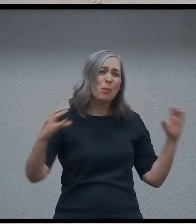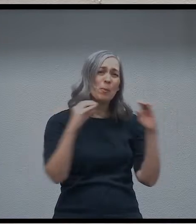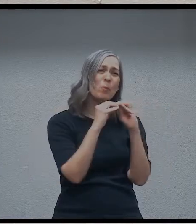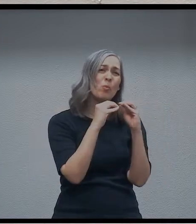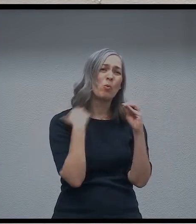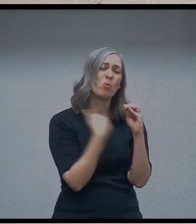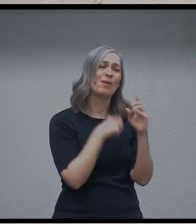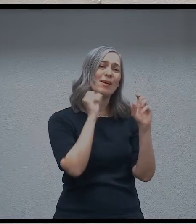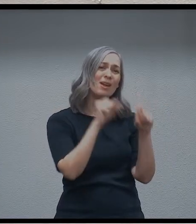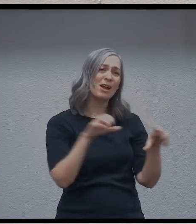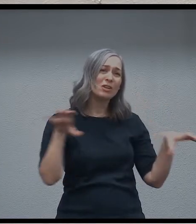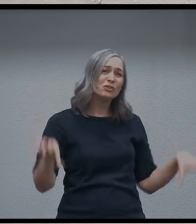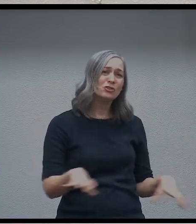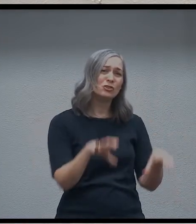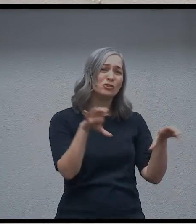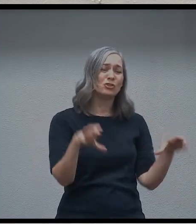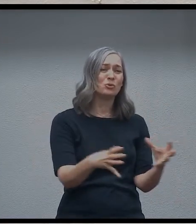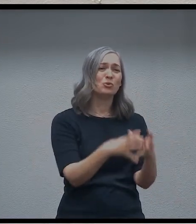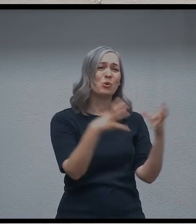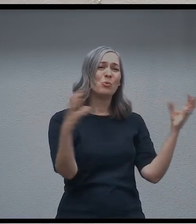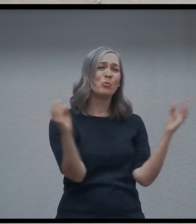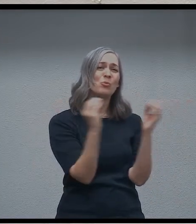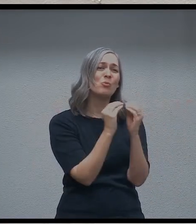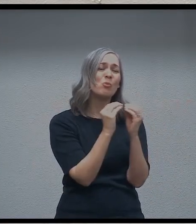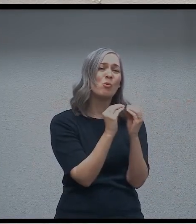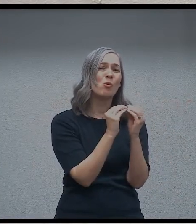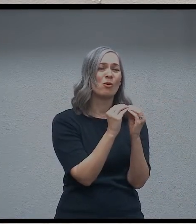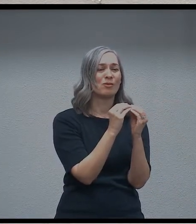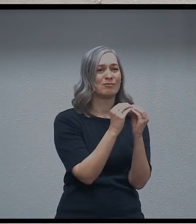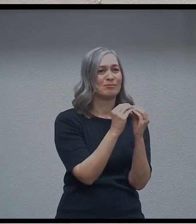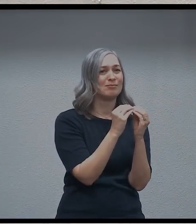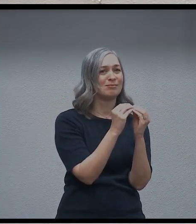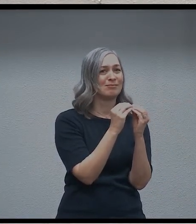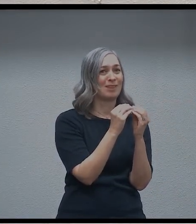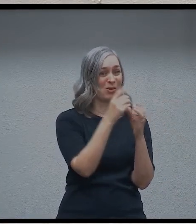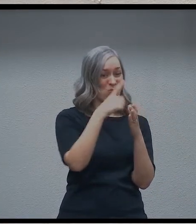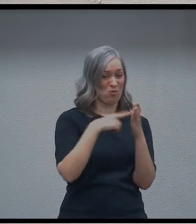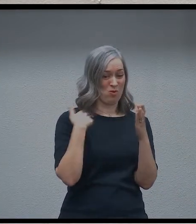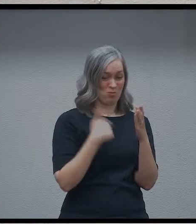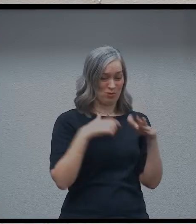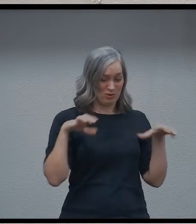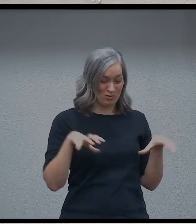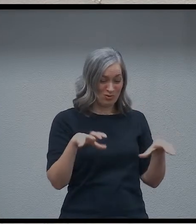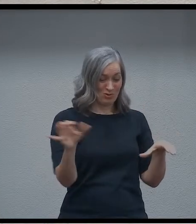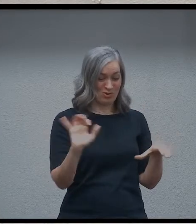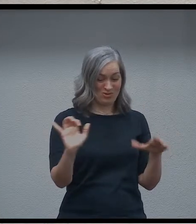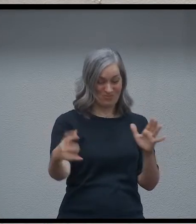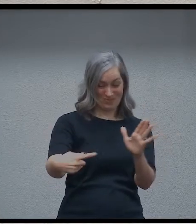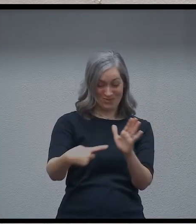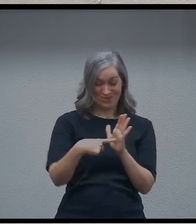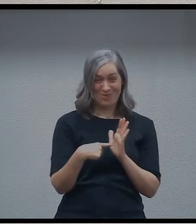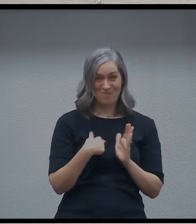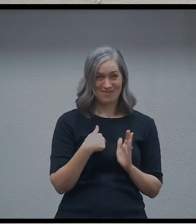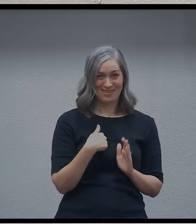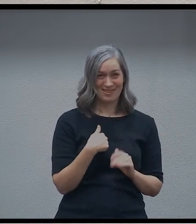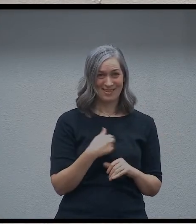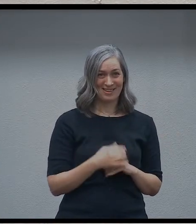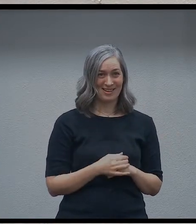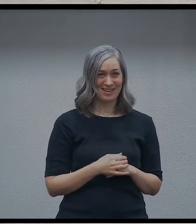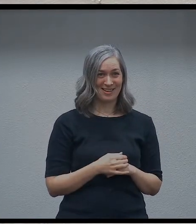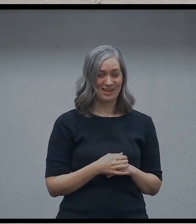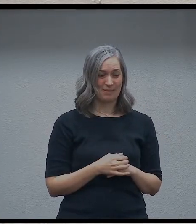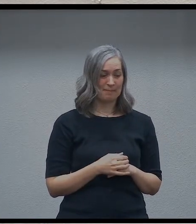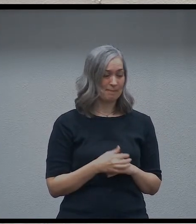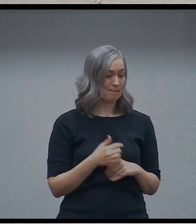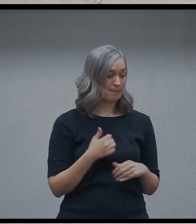There's so much more to what we do. And it really also showed me that it's like, you know what?